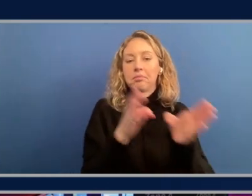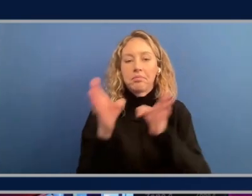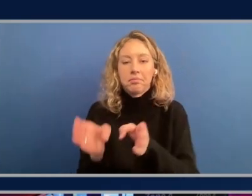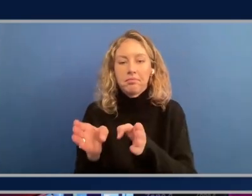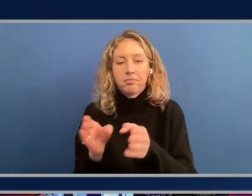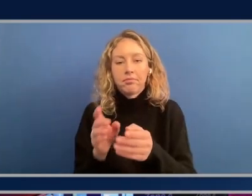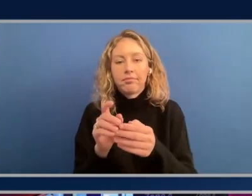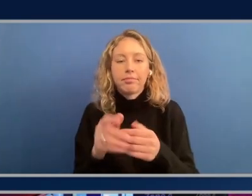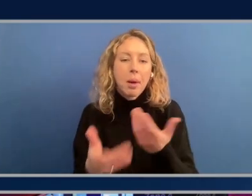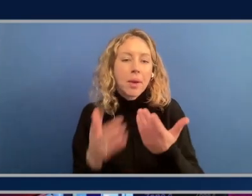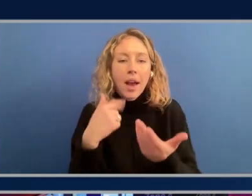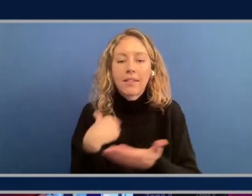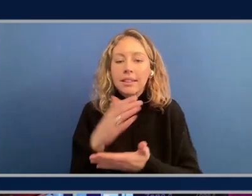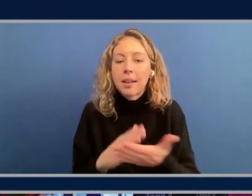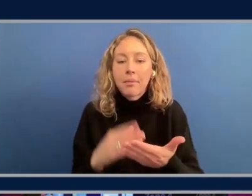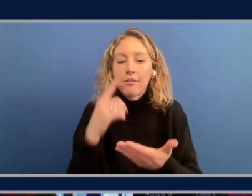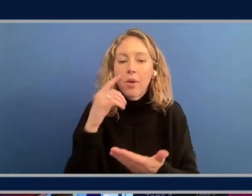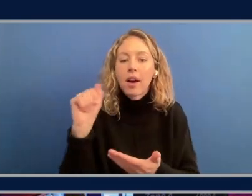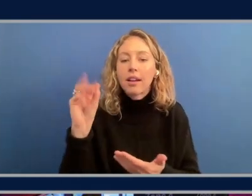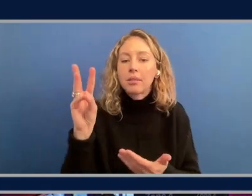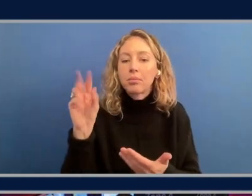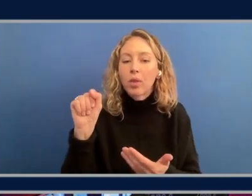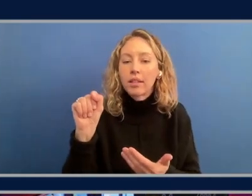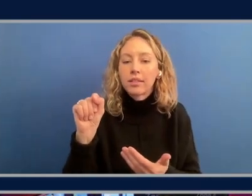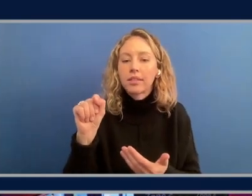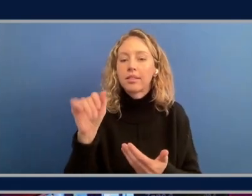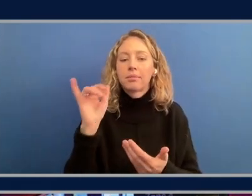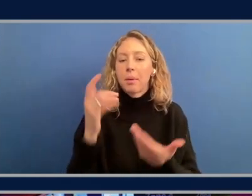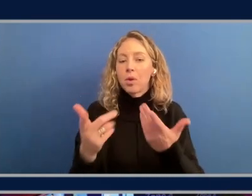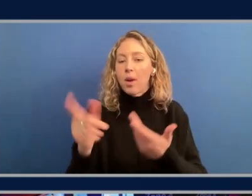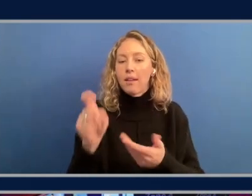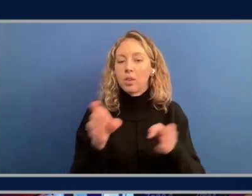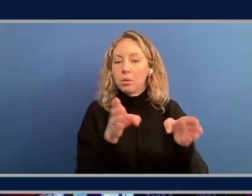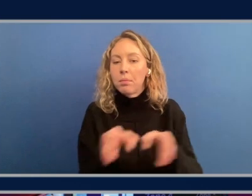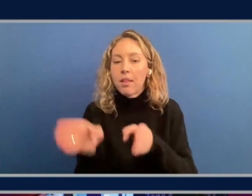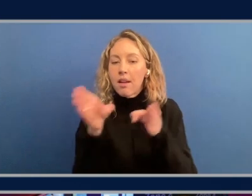commitment with AWS Yeah. for an instance family, right? So you have to plan a little